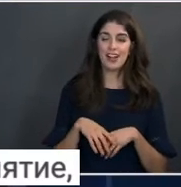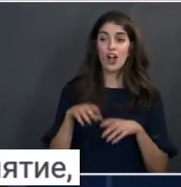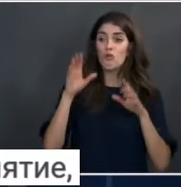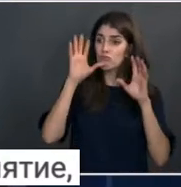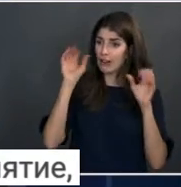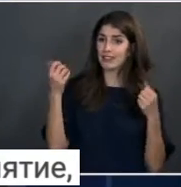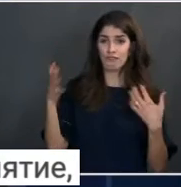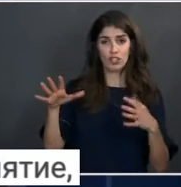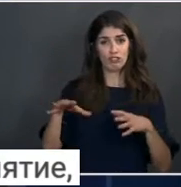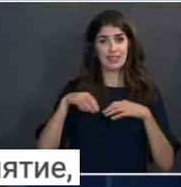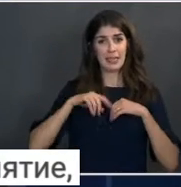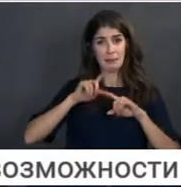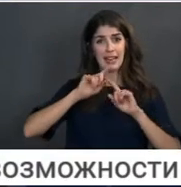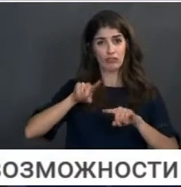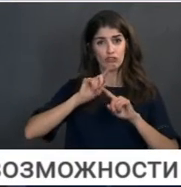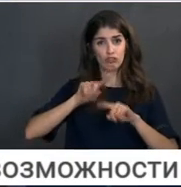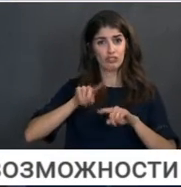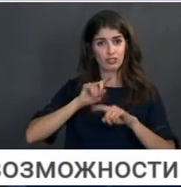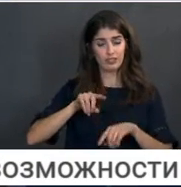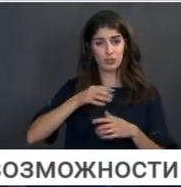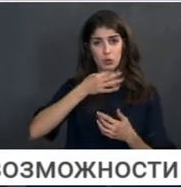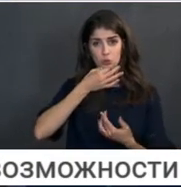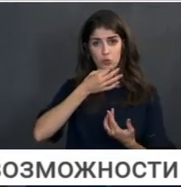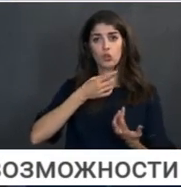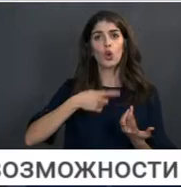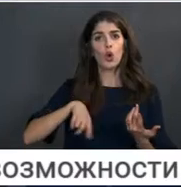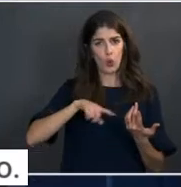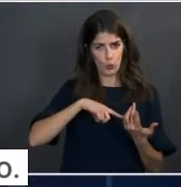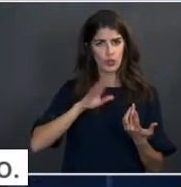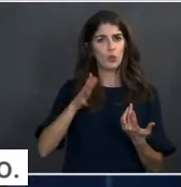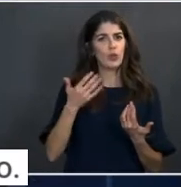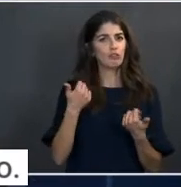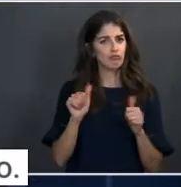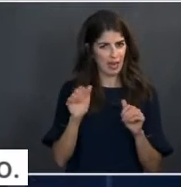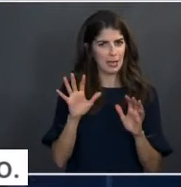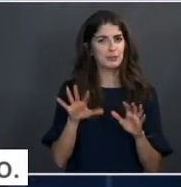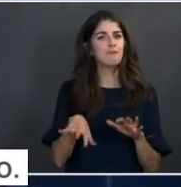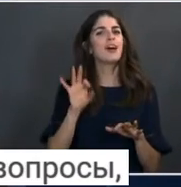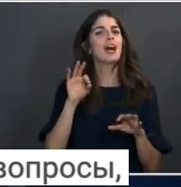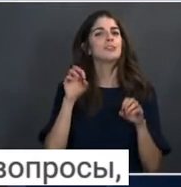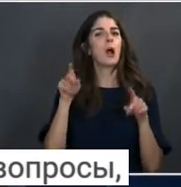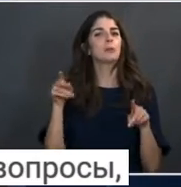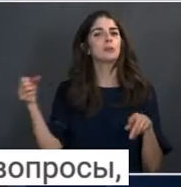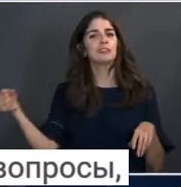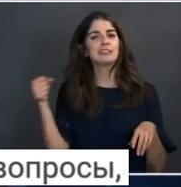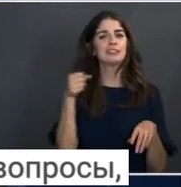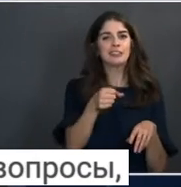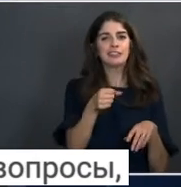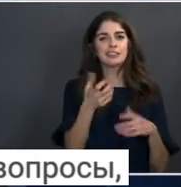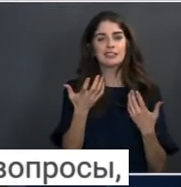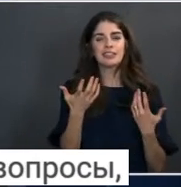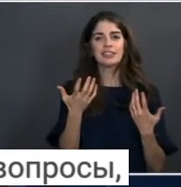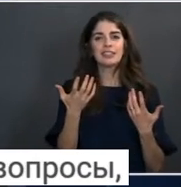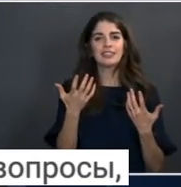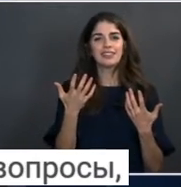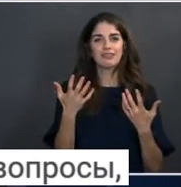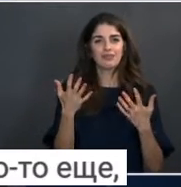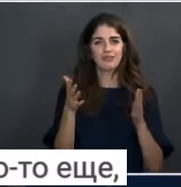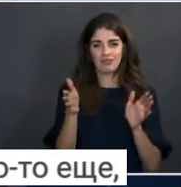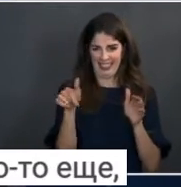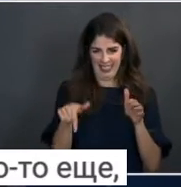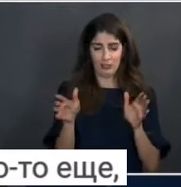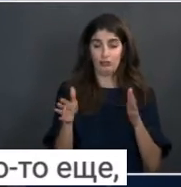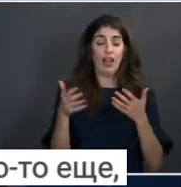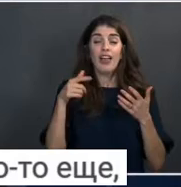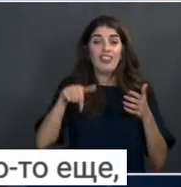when he did an event, and we certainly are going to look for opportunities to continue to do that. The location of where the questions will take place,